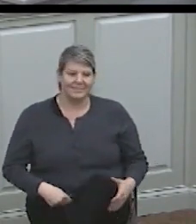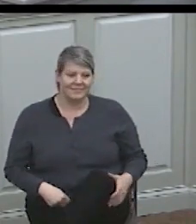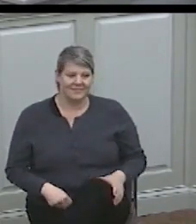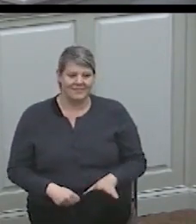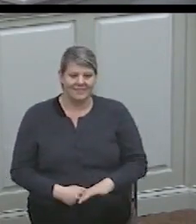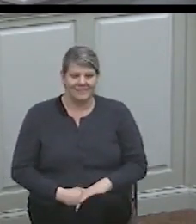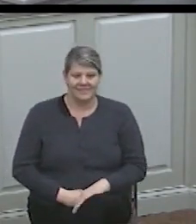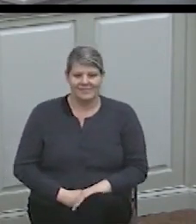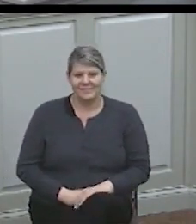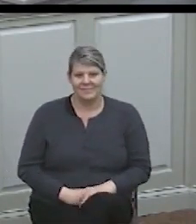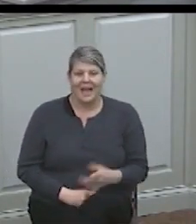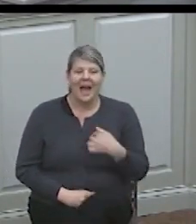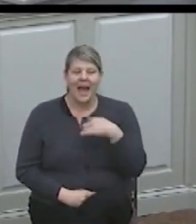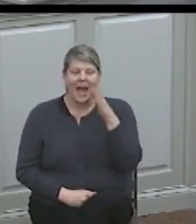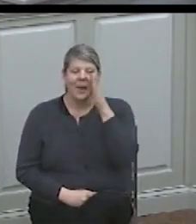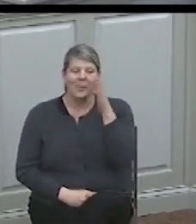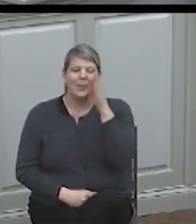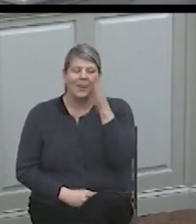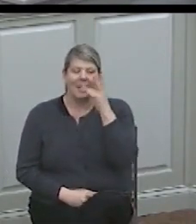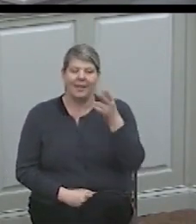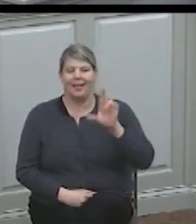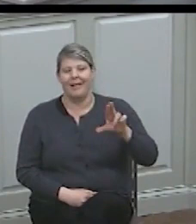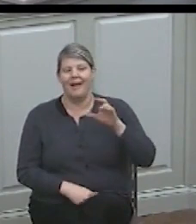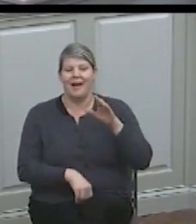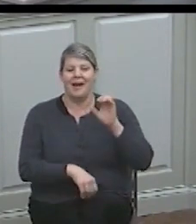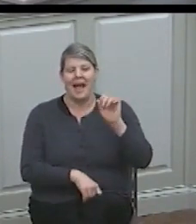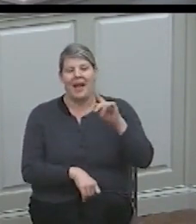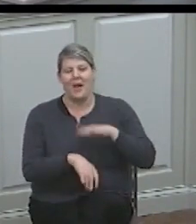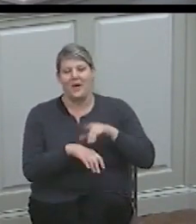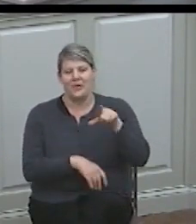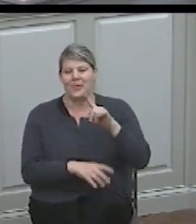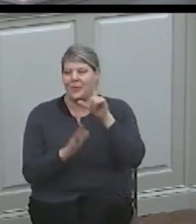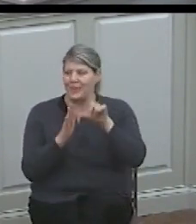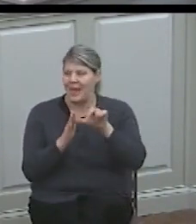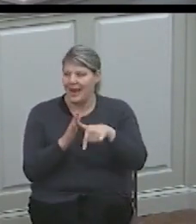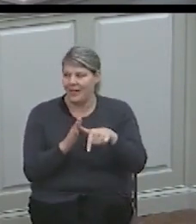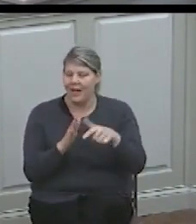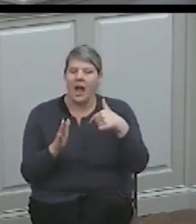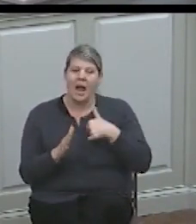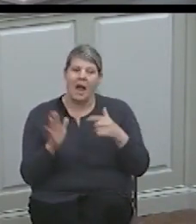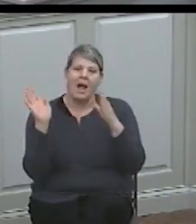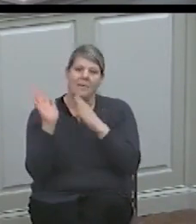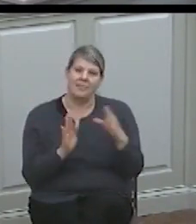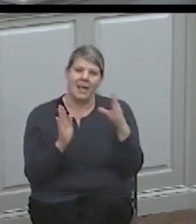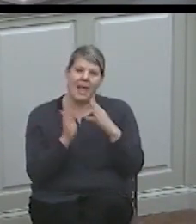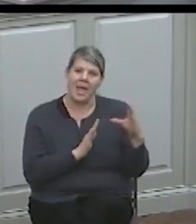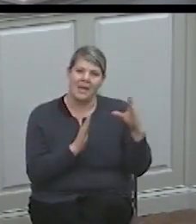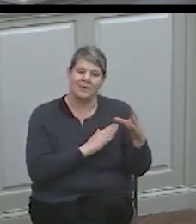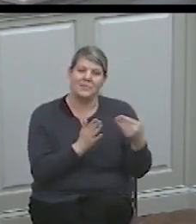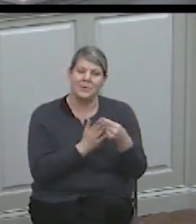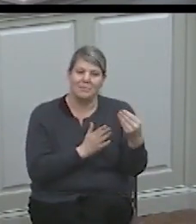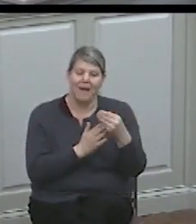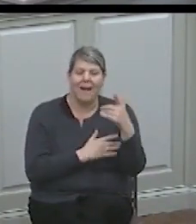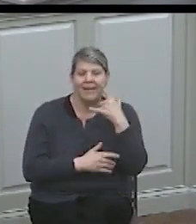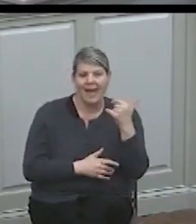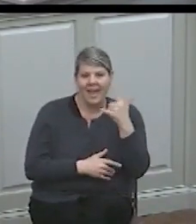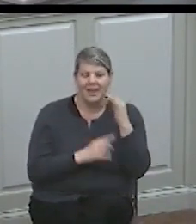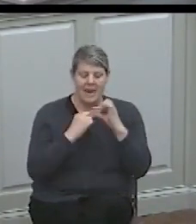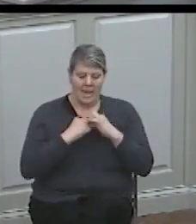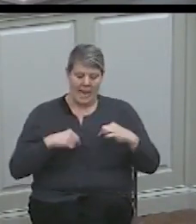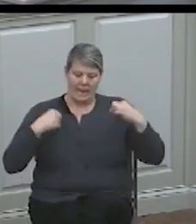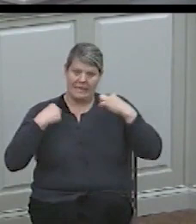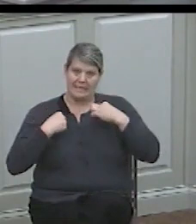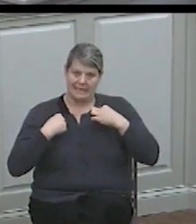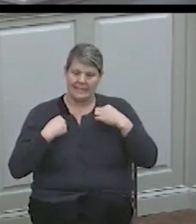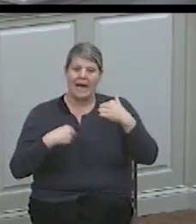you got one coming. That's actually better than what I was going to get you. I was going to get you some candy necklaces. I couldn't find any. I even sent